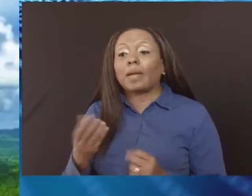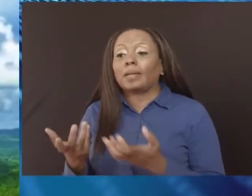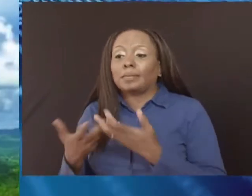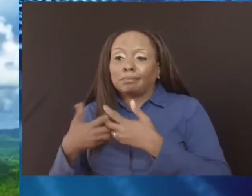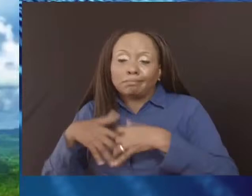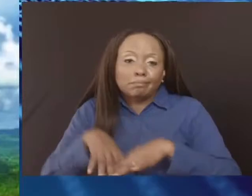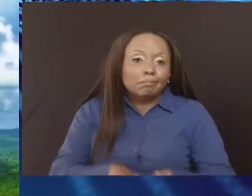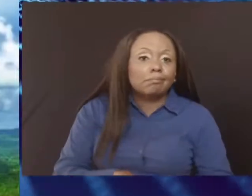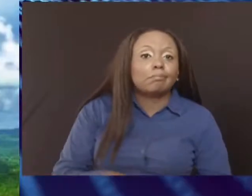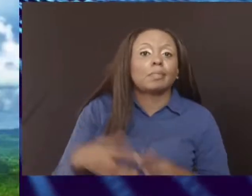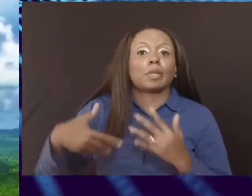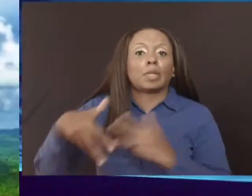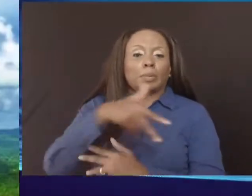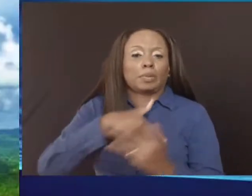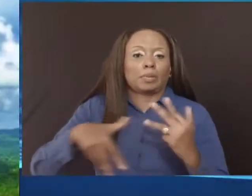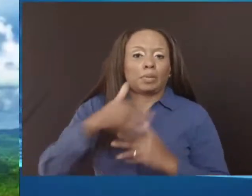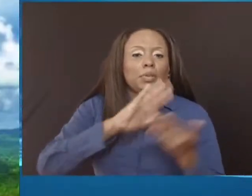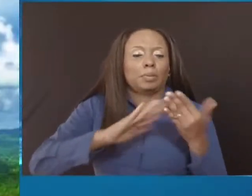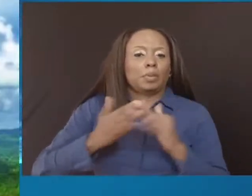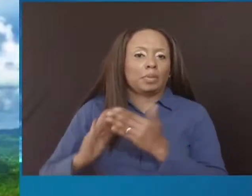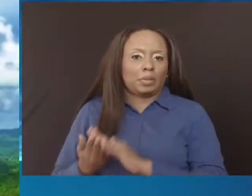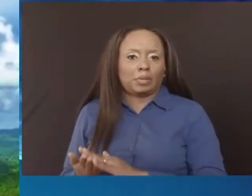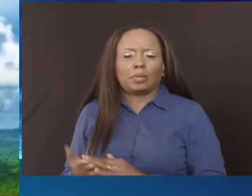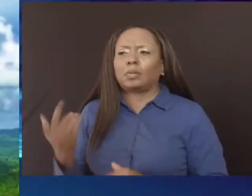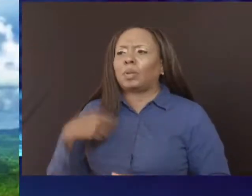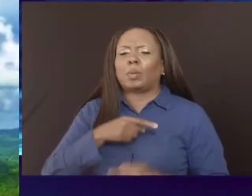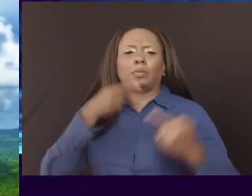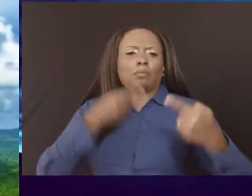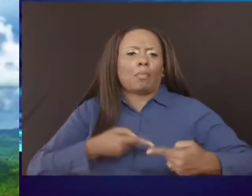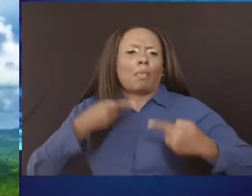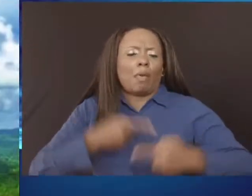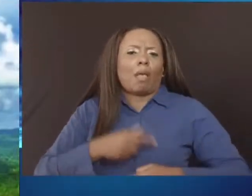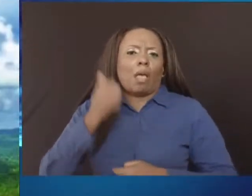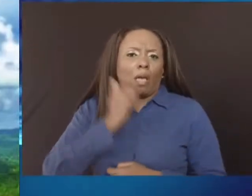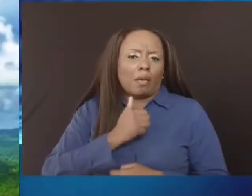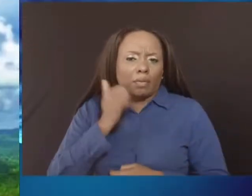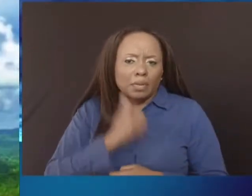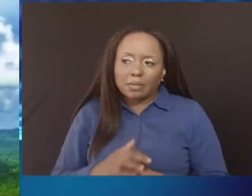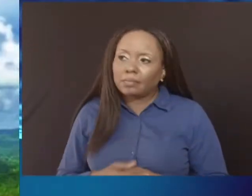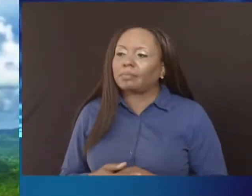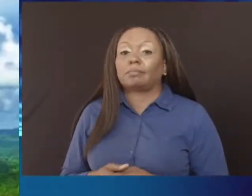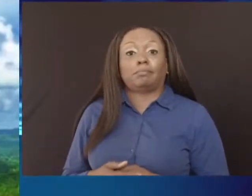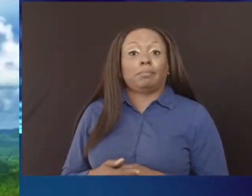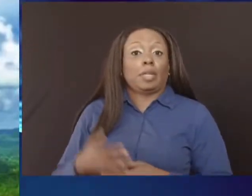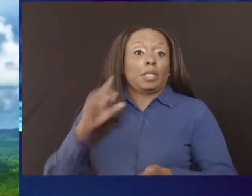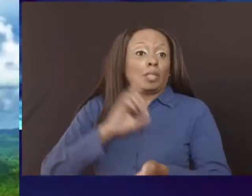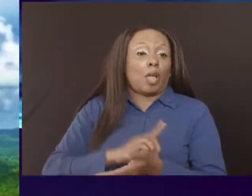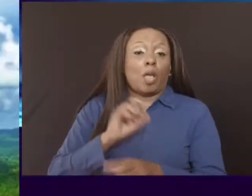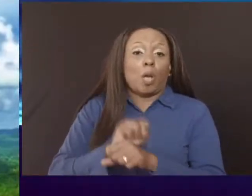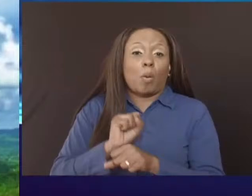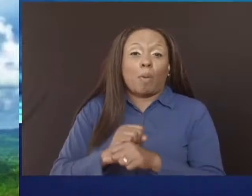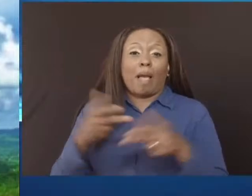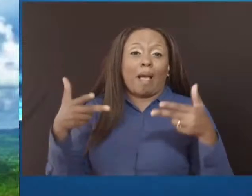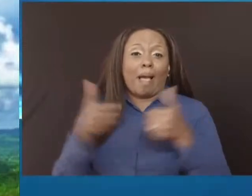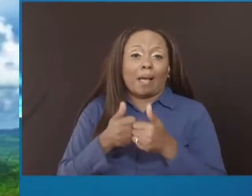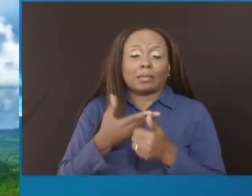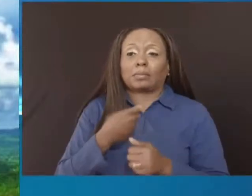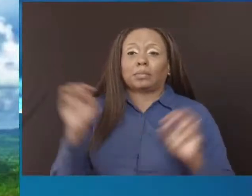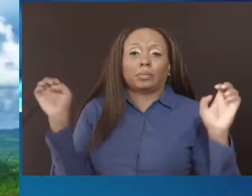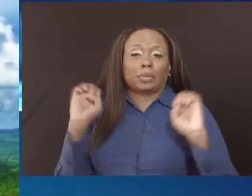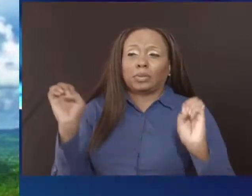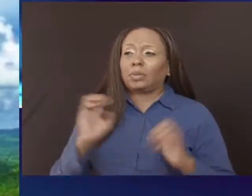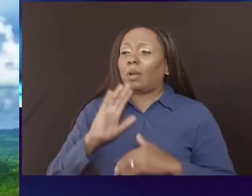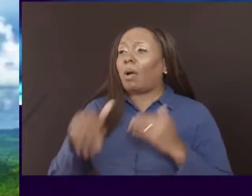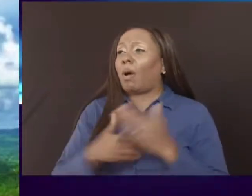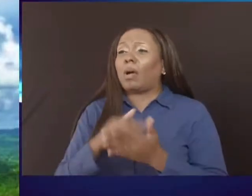doctors, we struggle daily, and you can ask any of the ones in accident and emergency, and all the doctors across